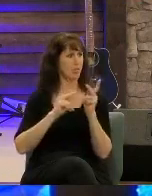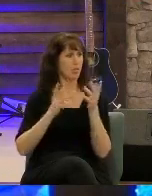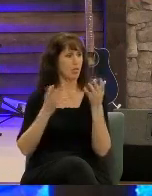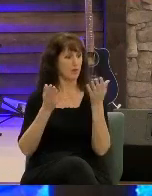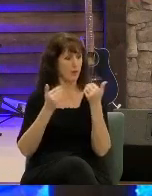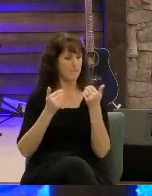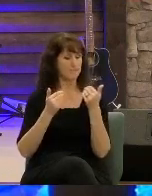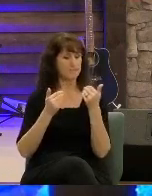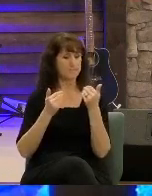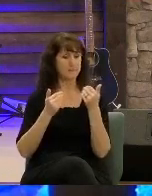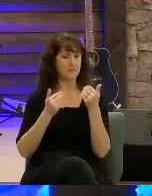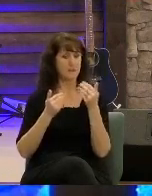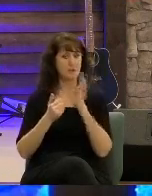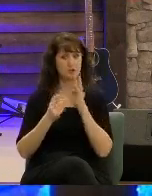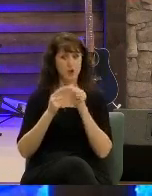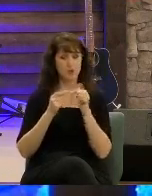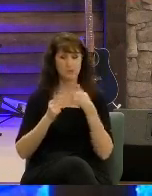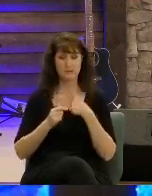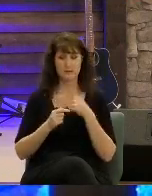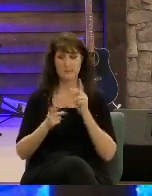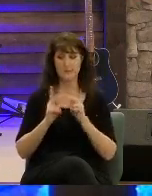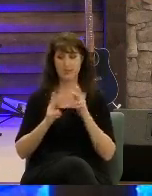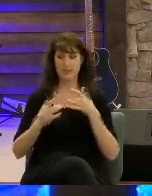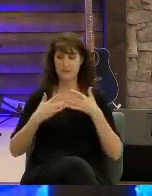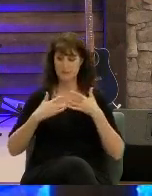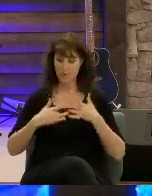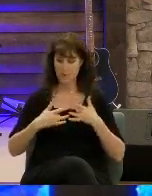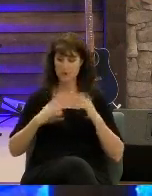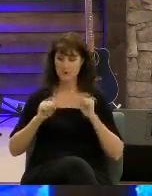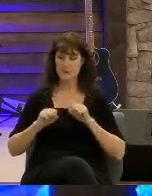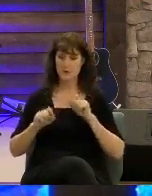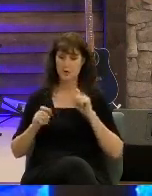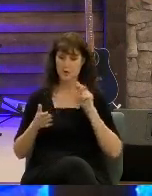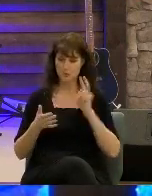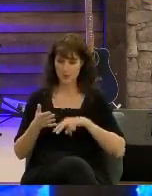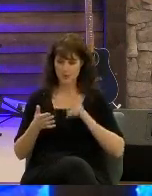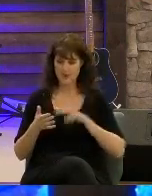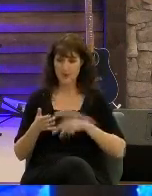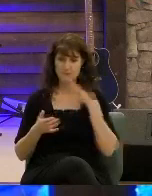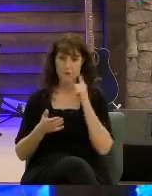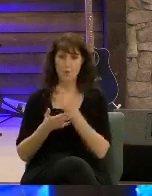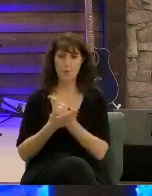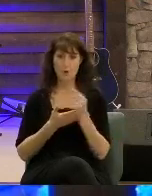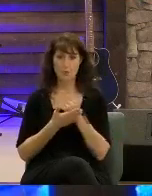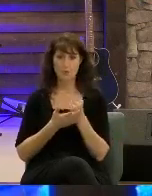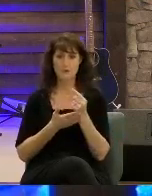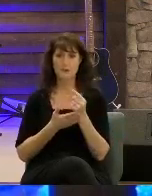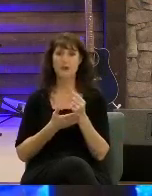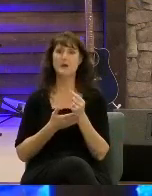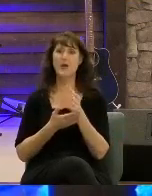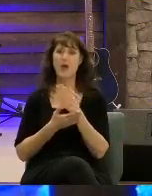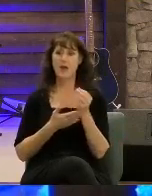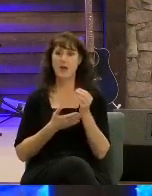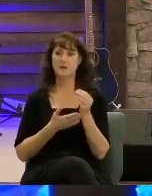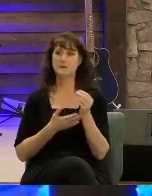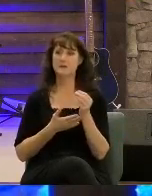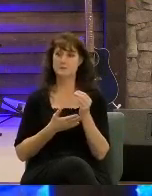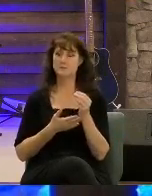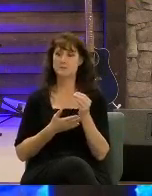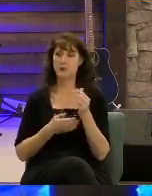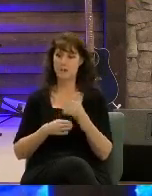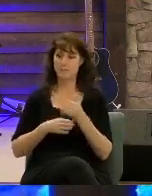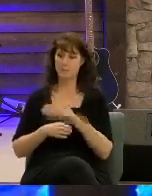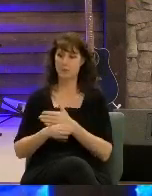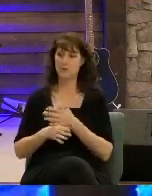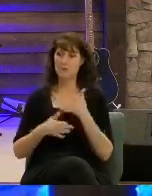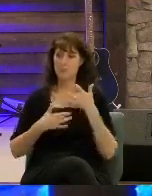them, and people in a depression can read that for a week and come out of depression, okay? So if you're